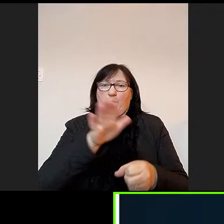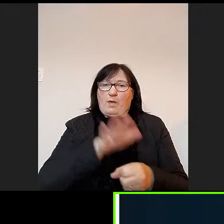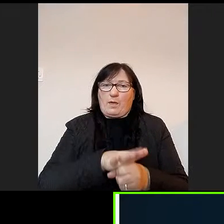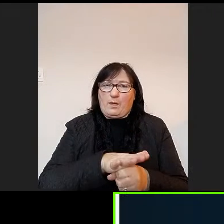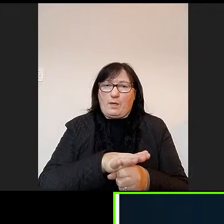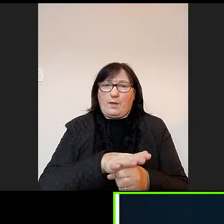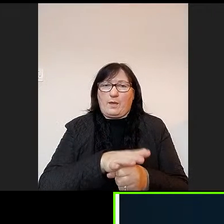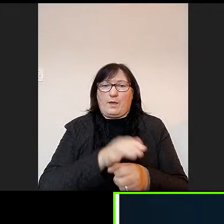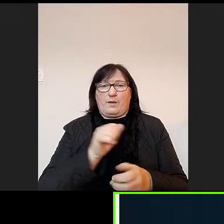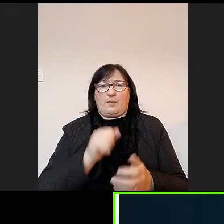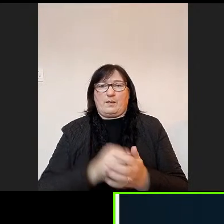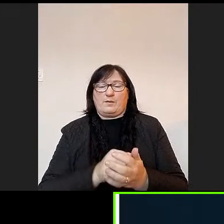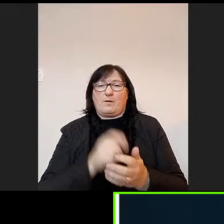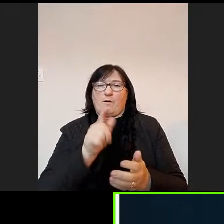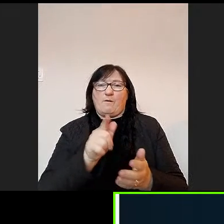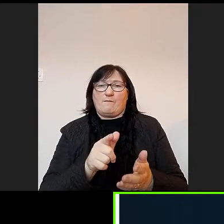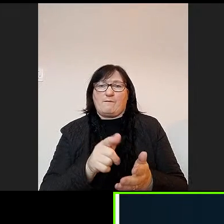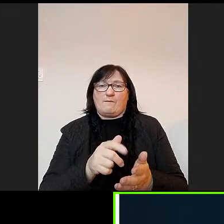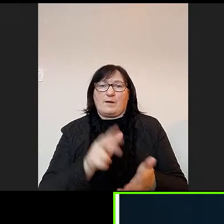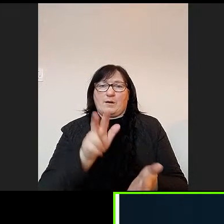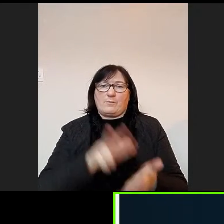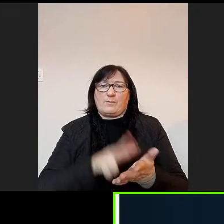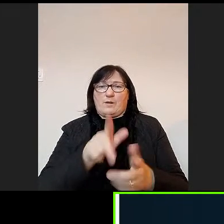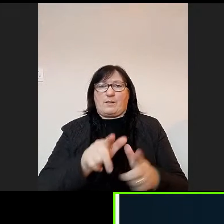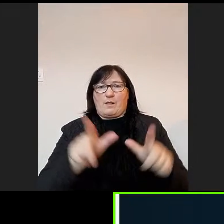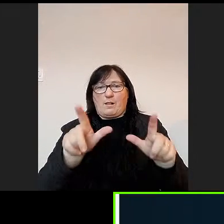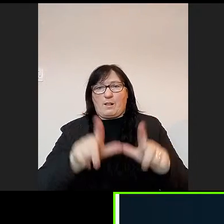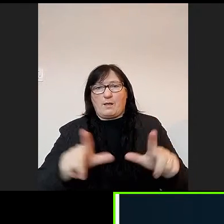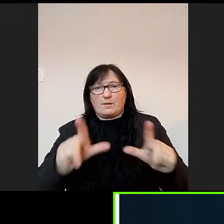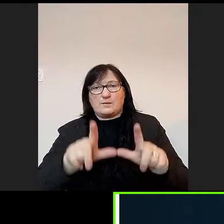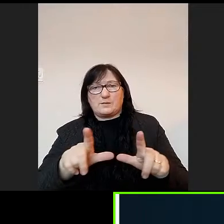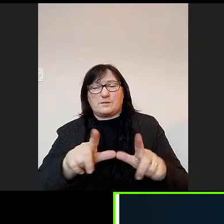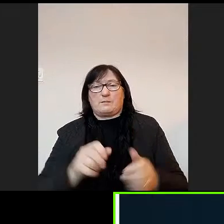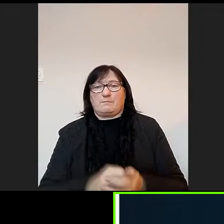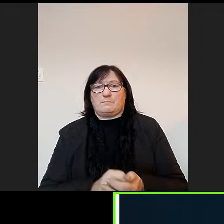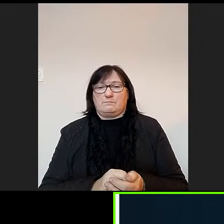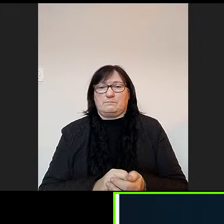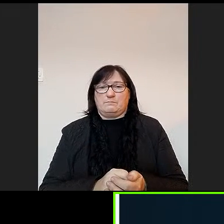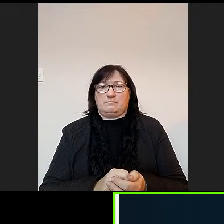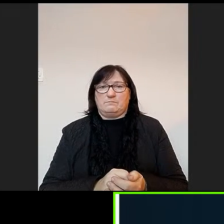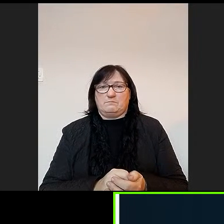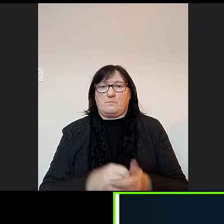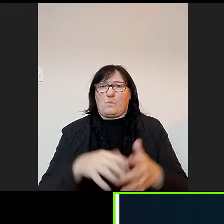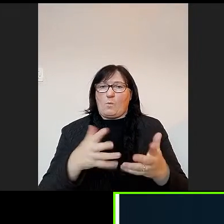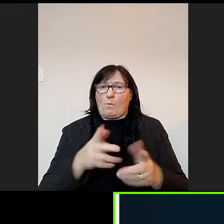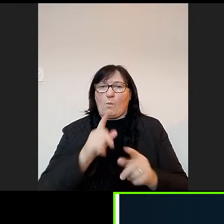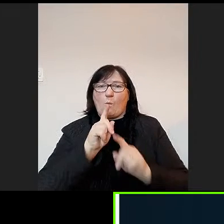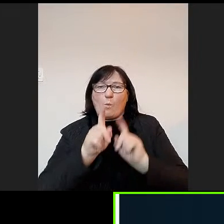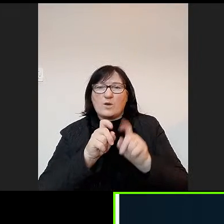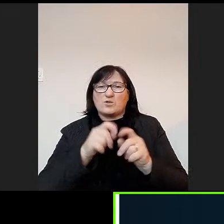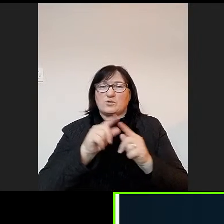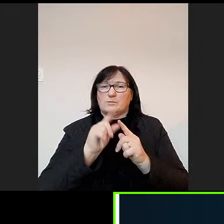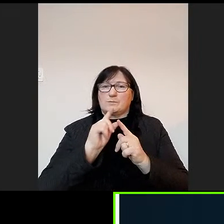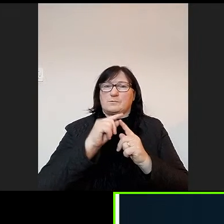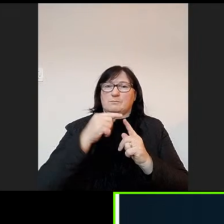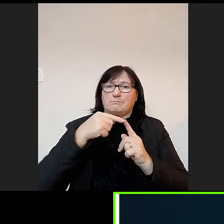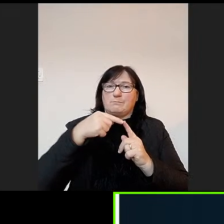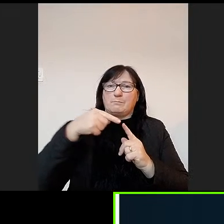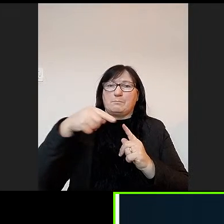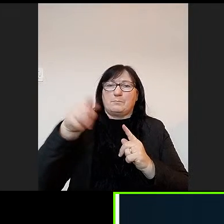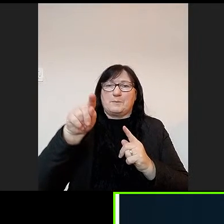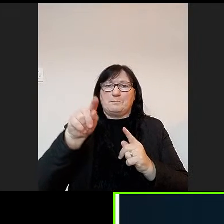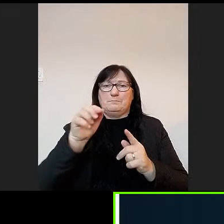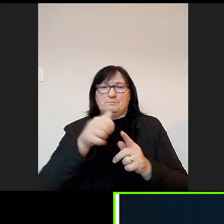accreditations and licensing. Some of these escalations find their way to some of the senior executive within